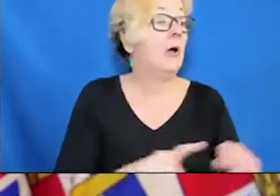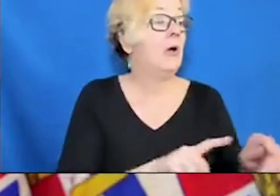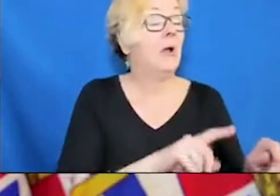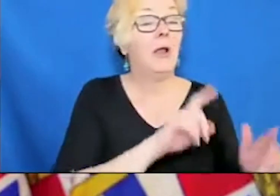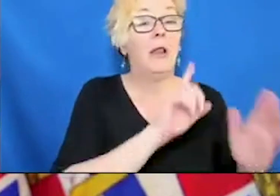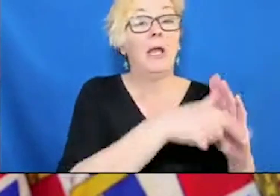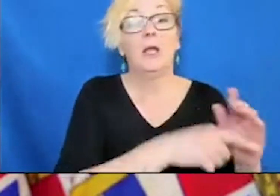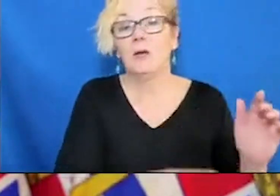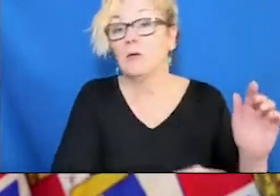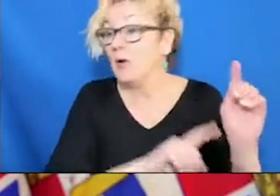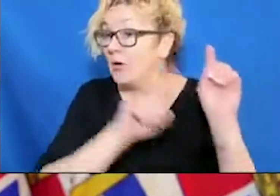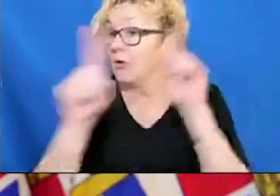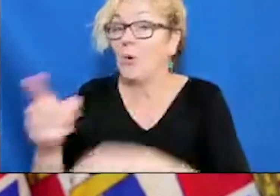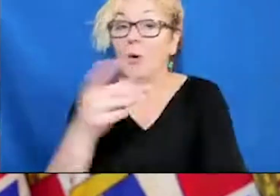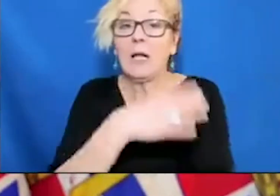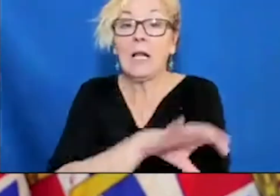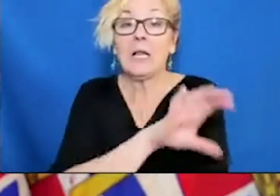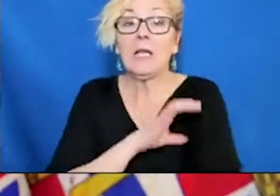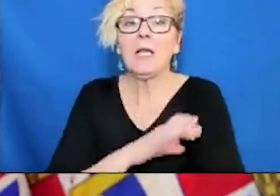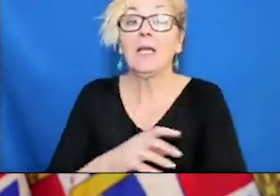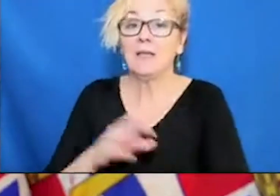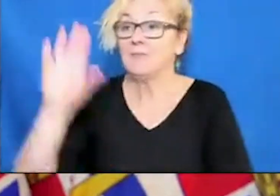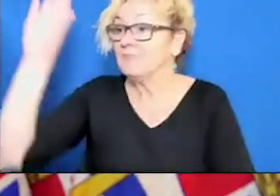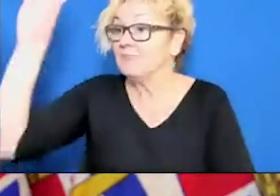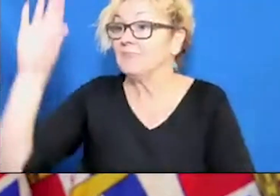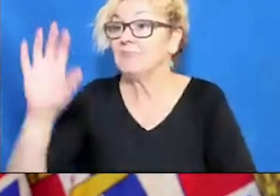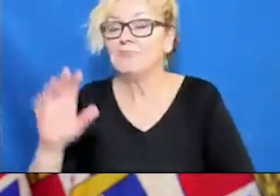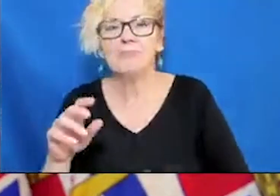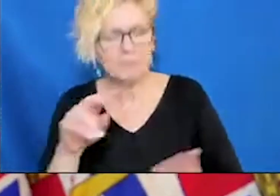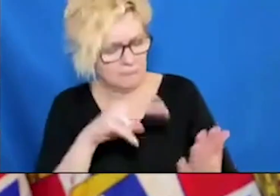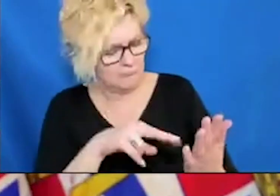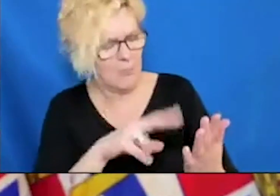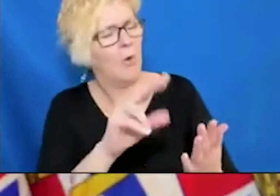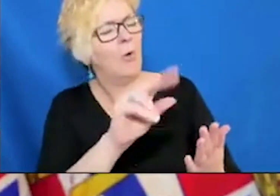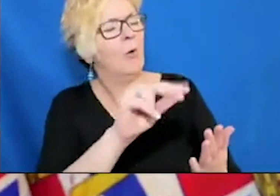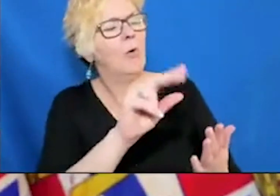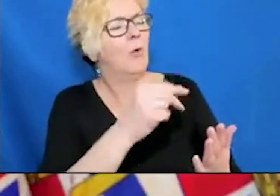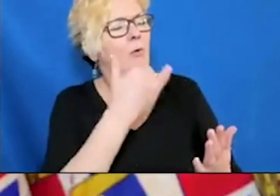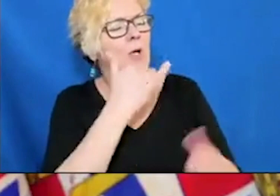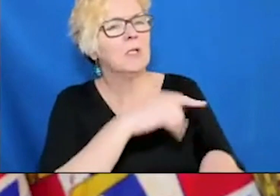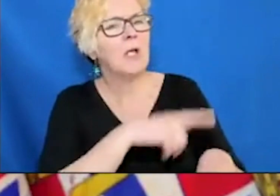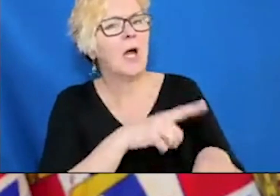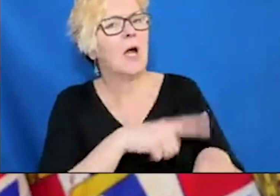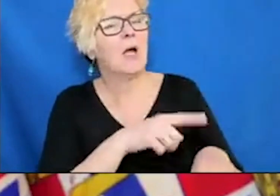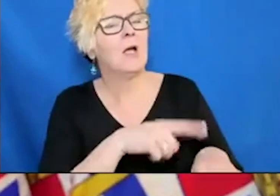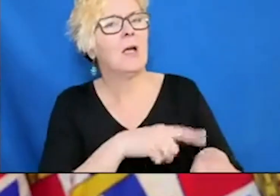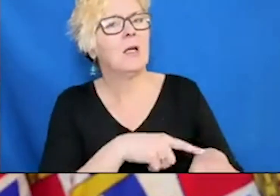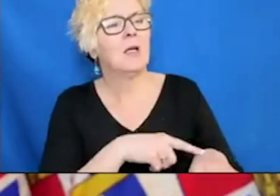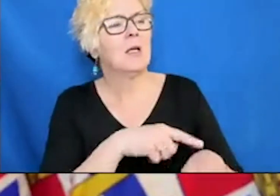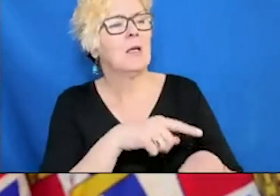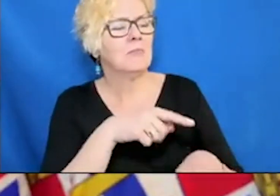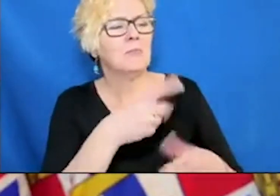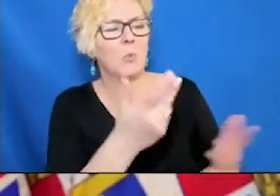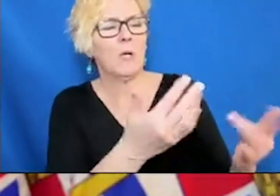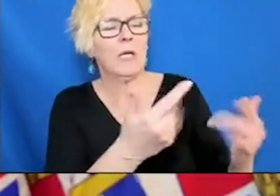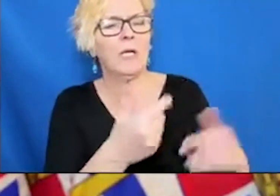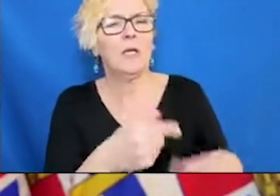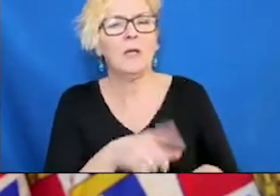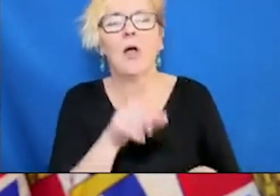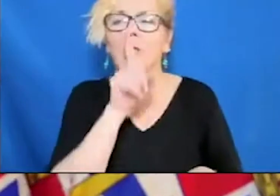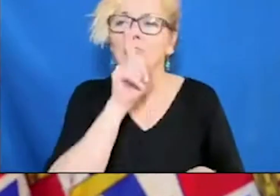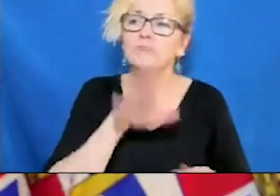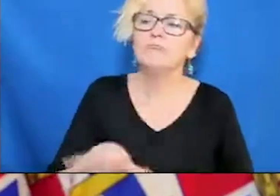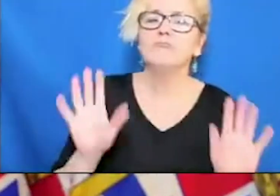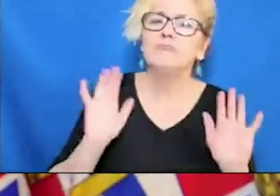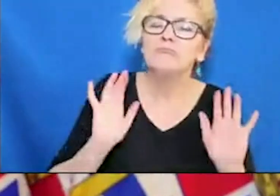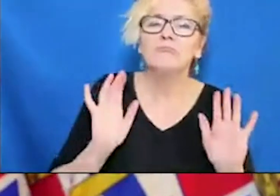place. Most people are following the rules, and we are very grateful for that. That means it's a smooth experience for everybody. I don't know